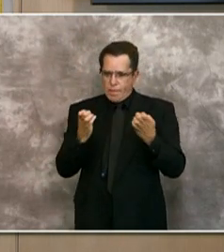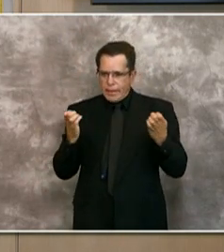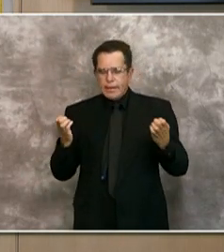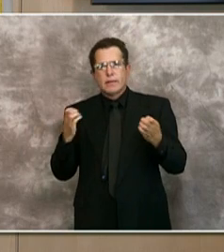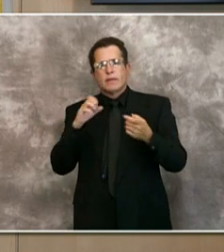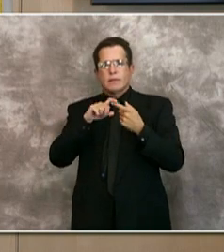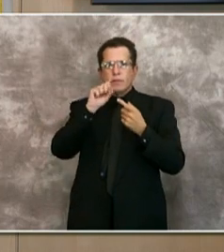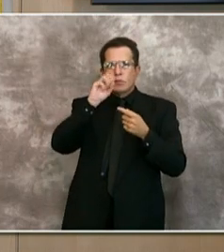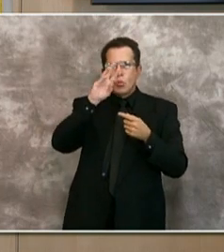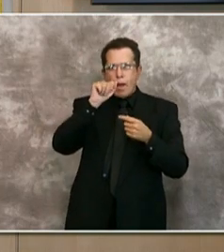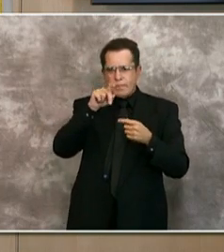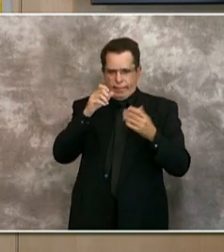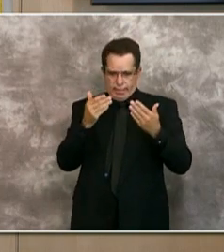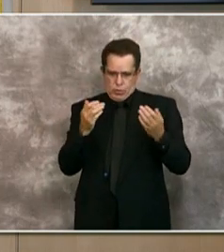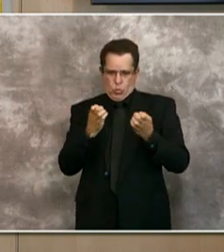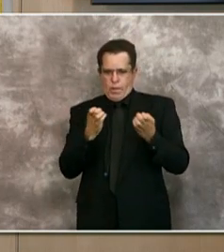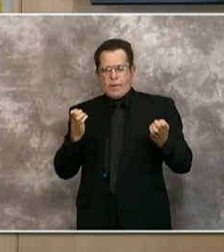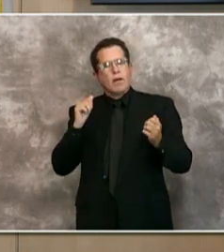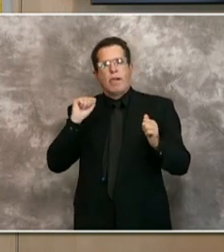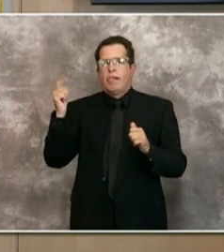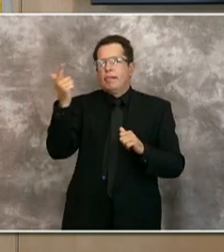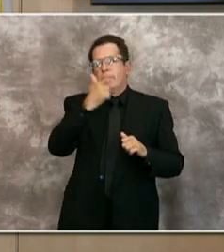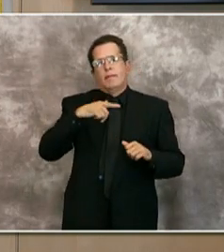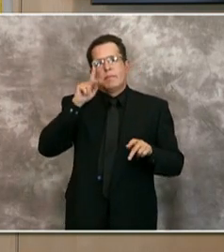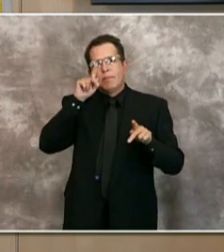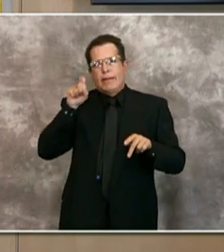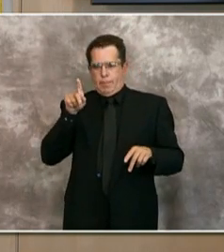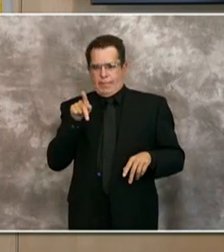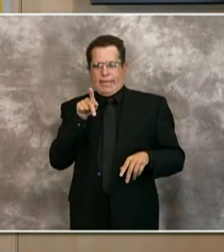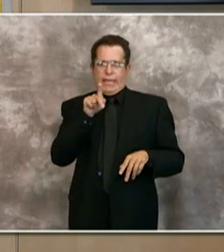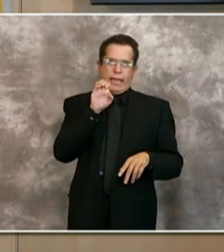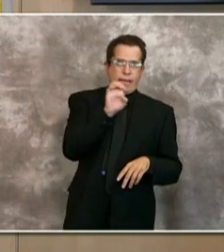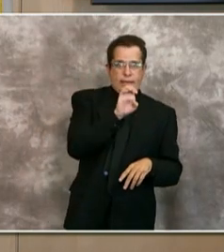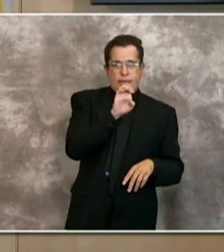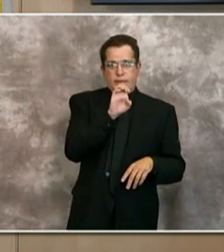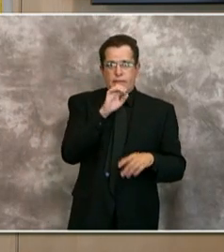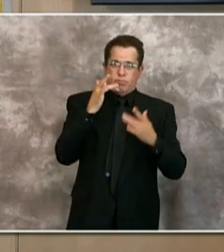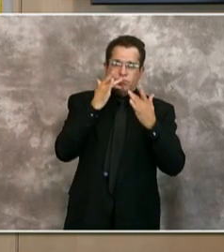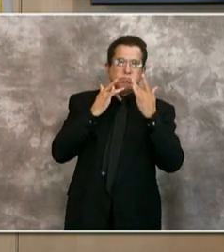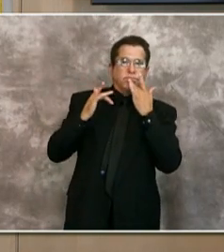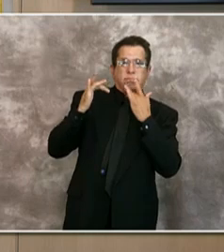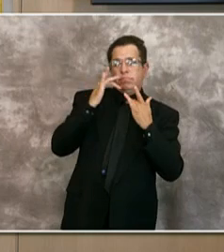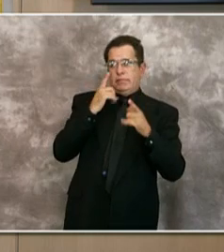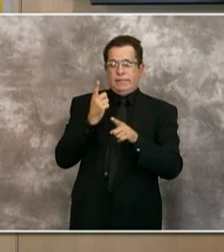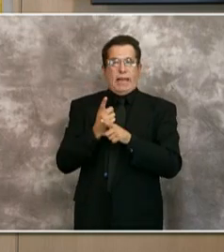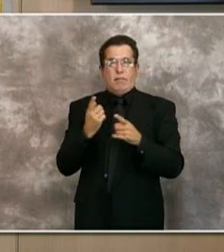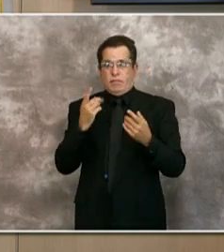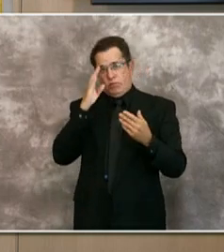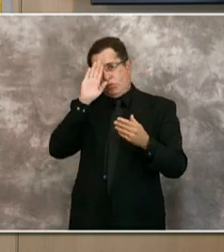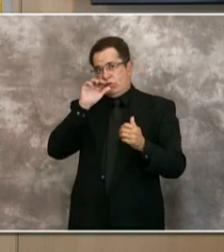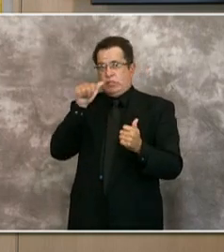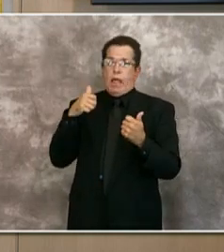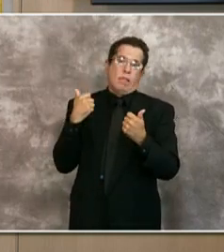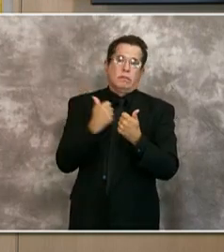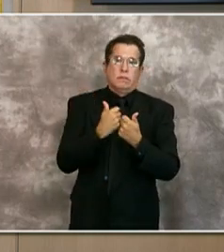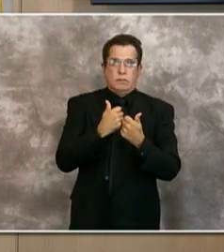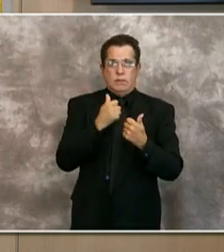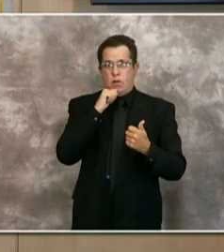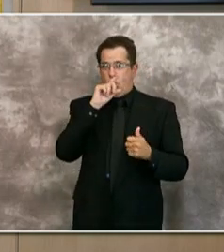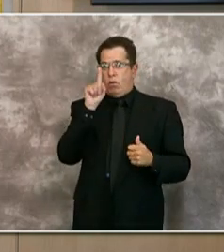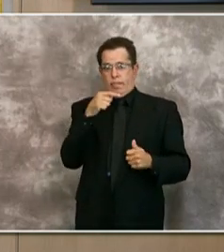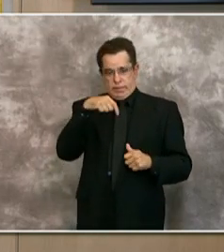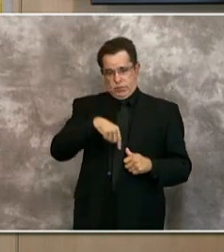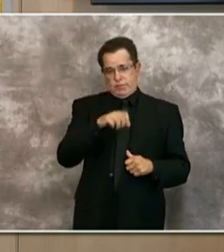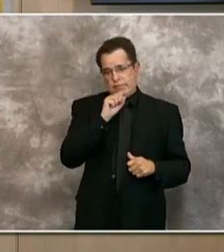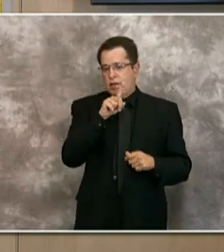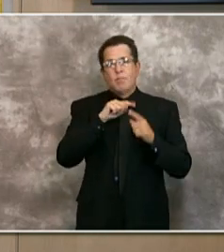and swabs and reagents, the need for PPE, arranging the way for people to get tested. And it is challenging, not just for us here in San Diego, but